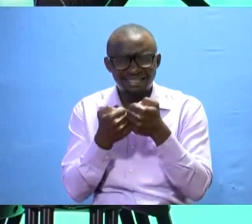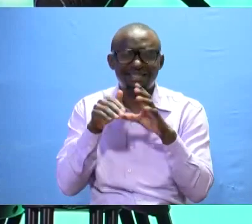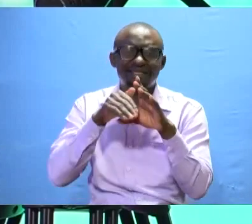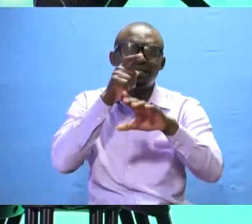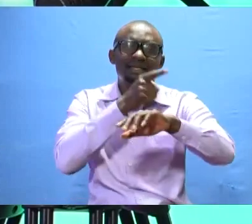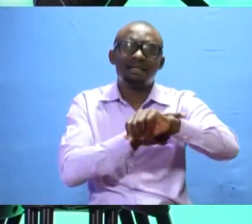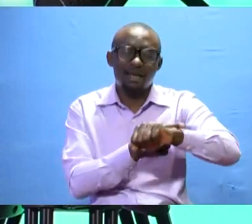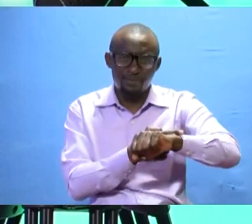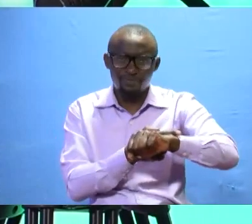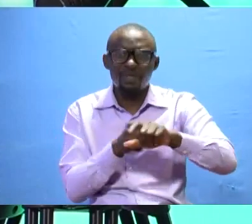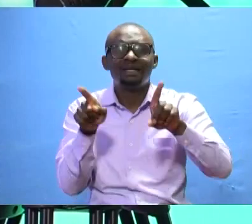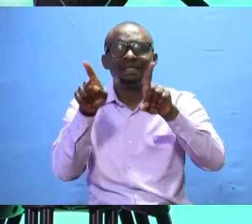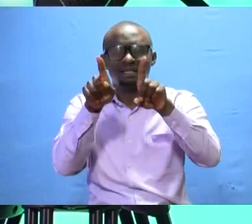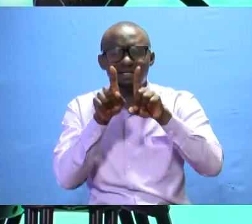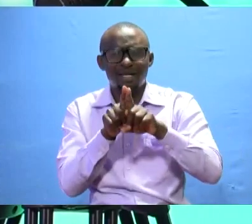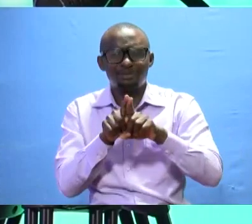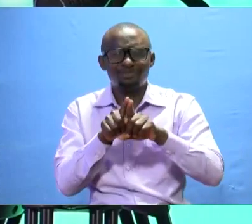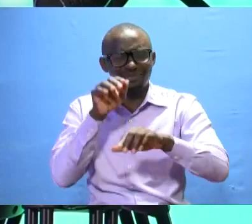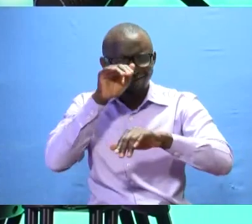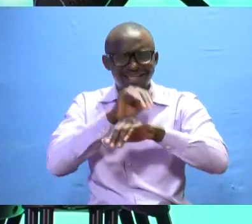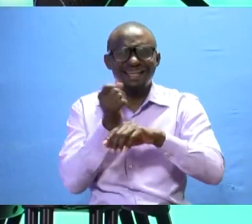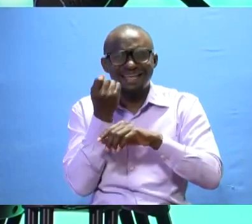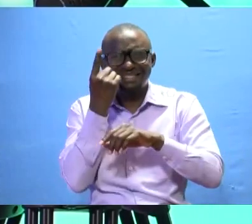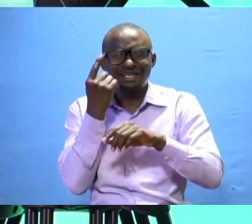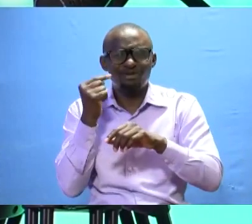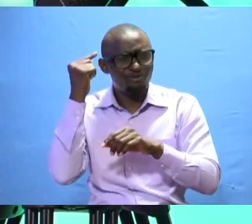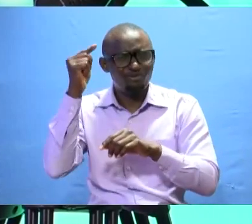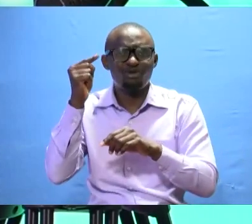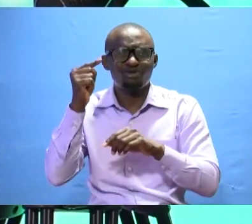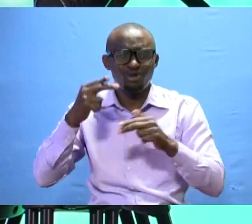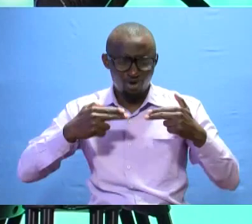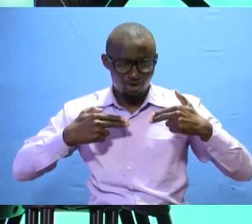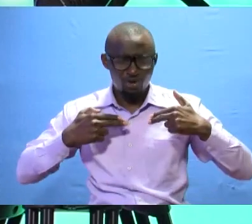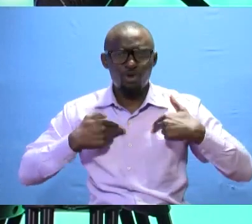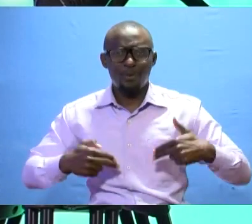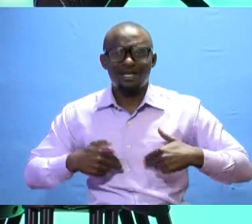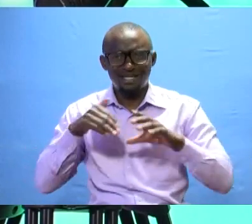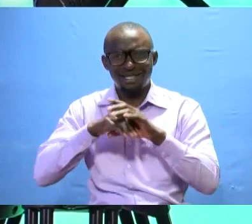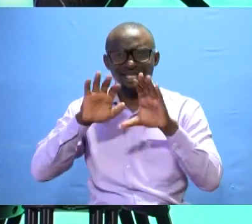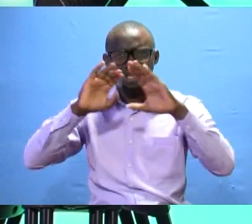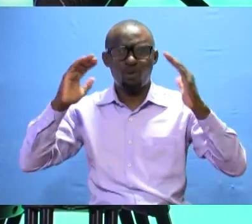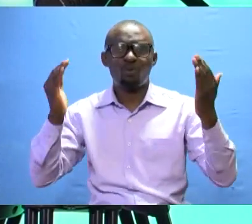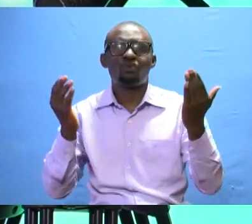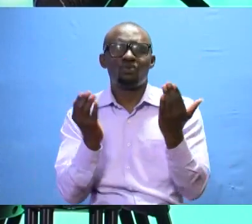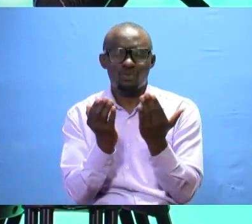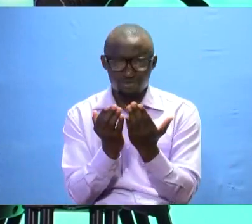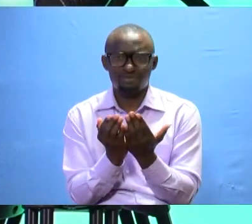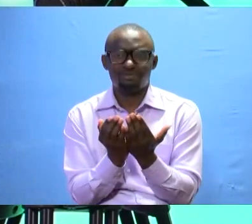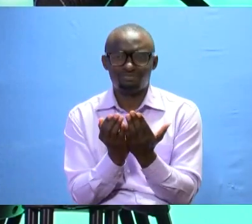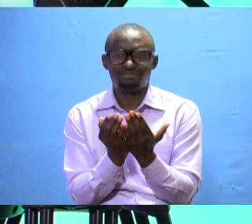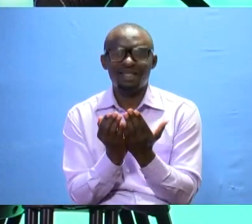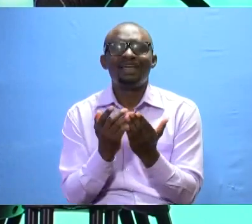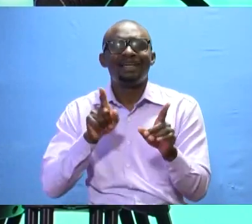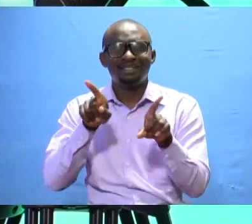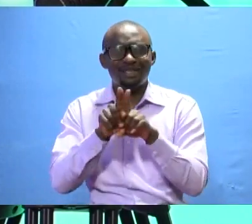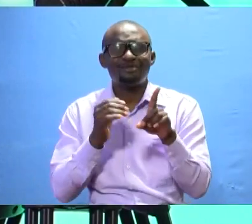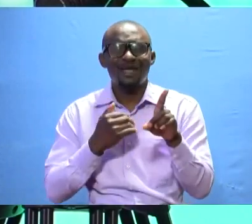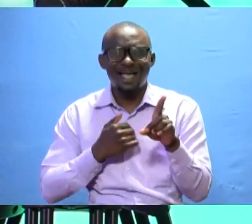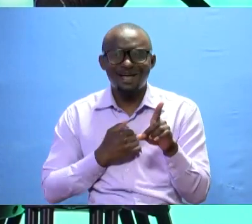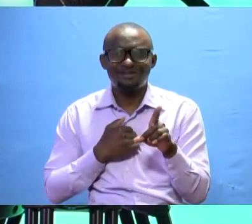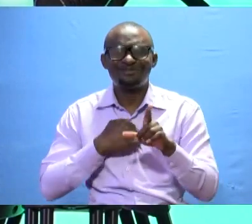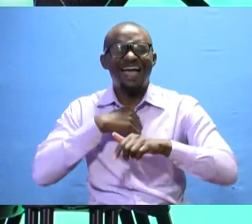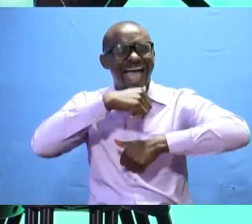get to that future. And you are all a part of helping us realize our vision. Your